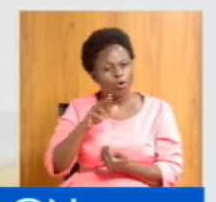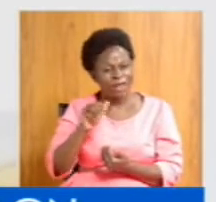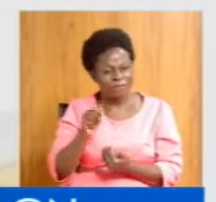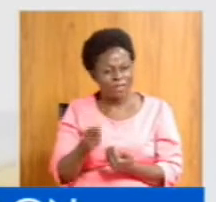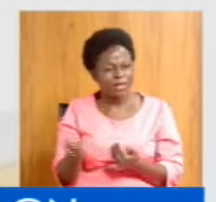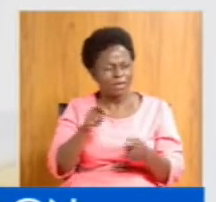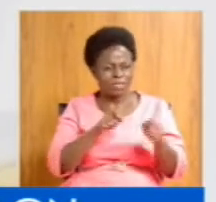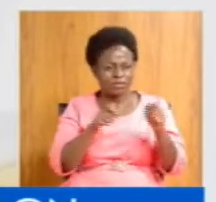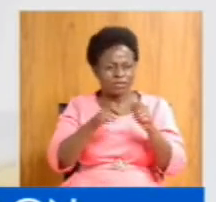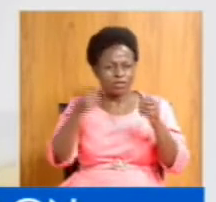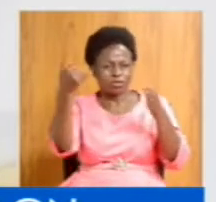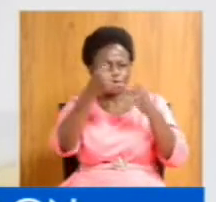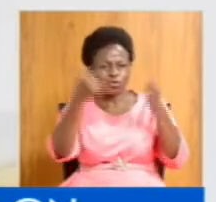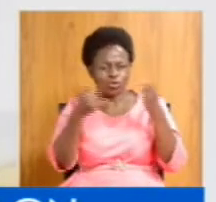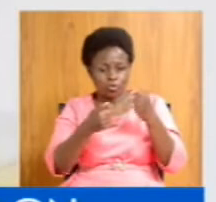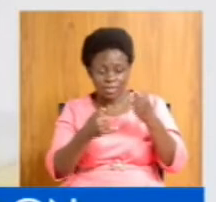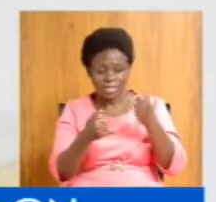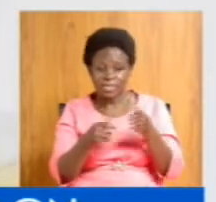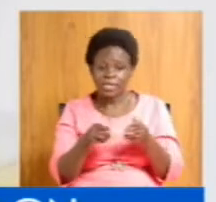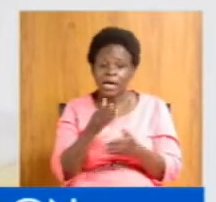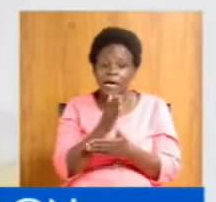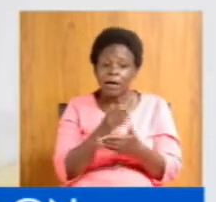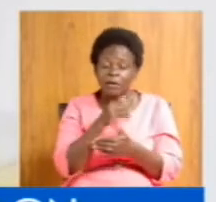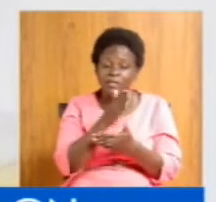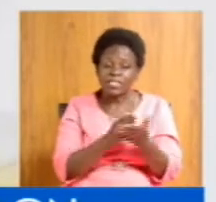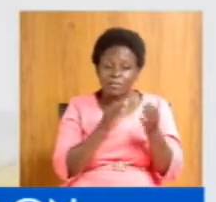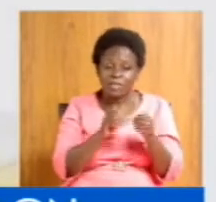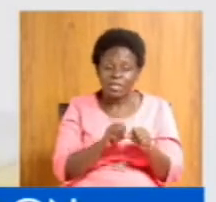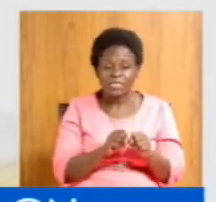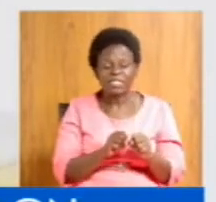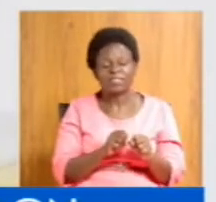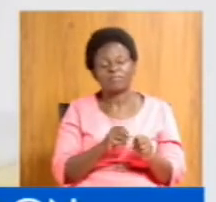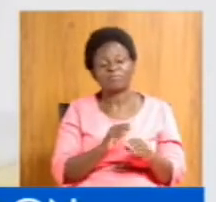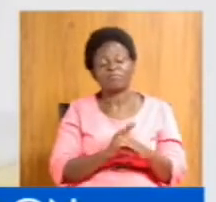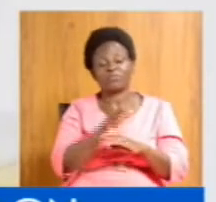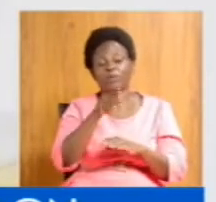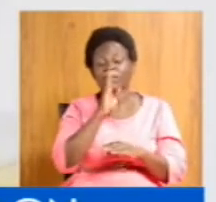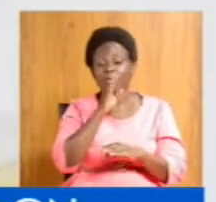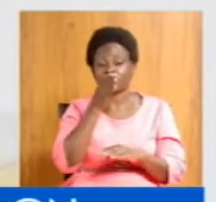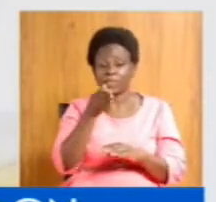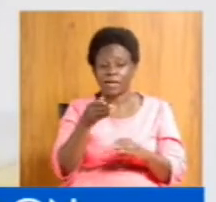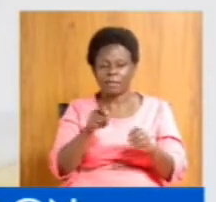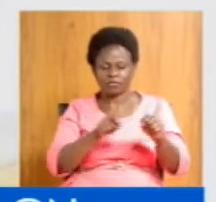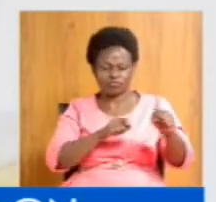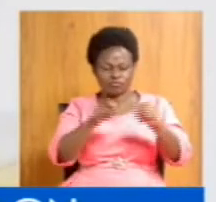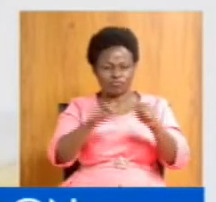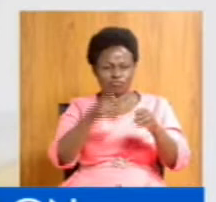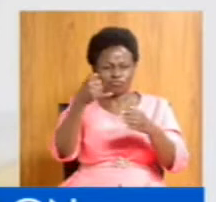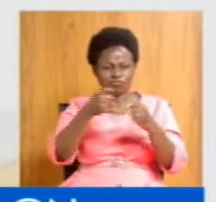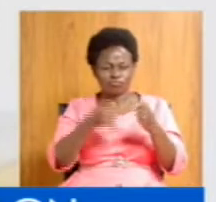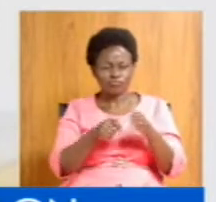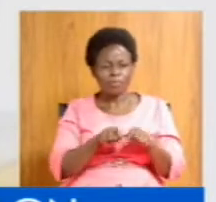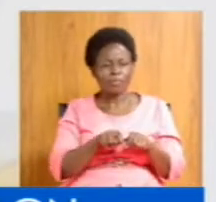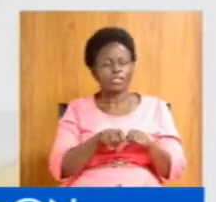content in regards to some of the things that overreach what should be there. But the discussion on content moderation should not be